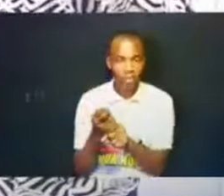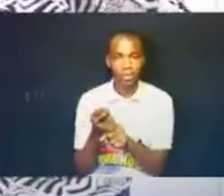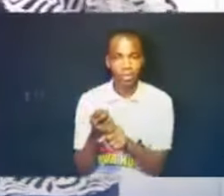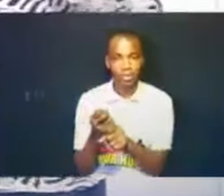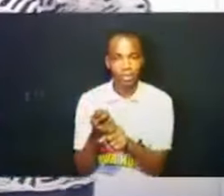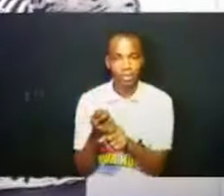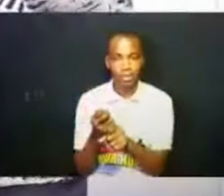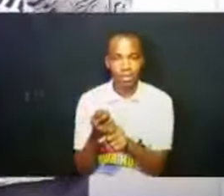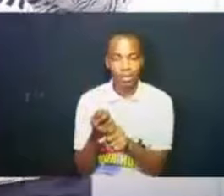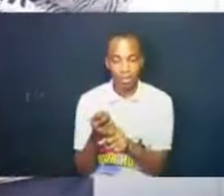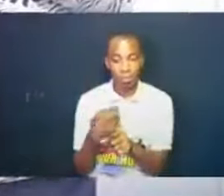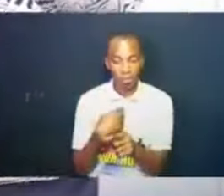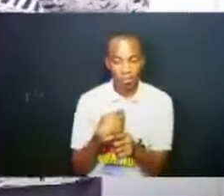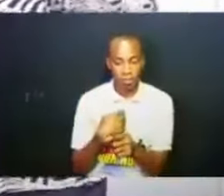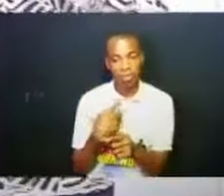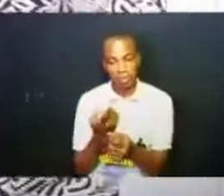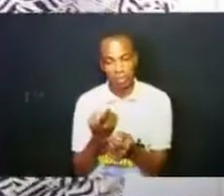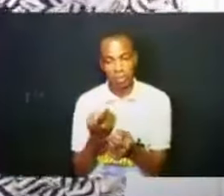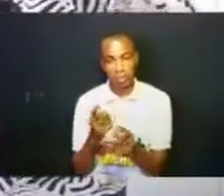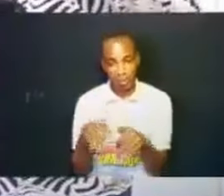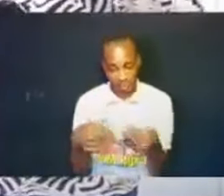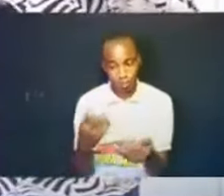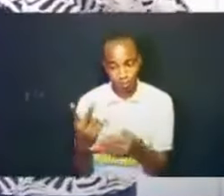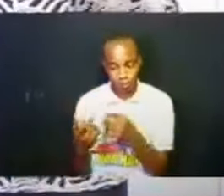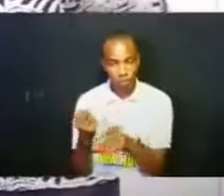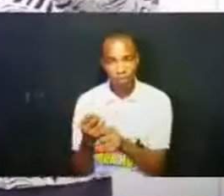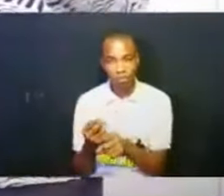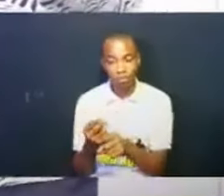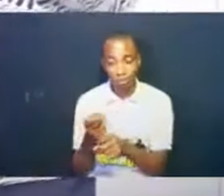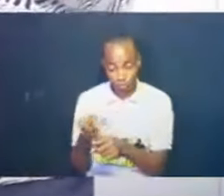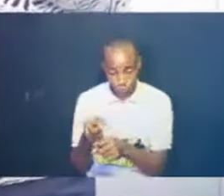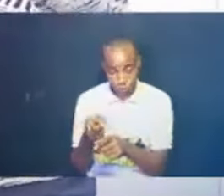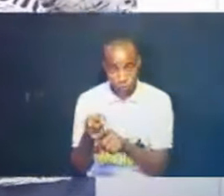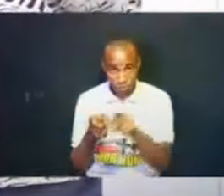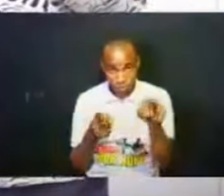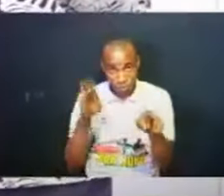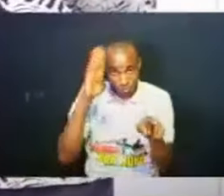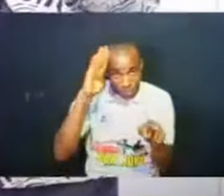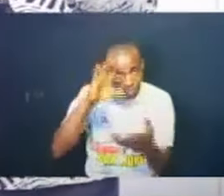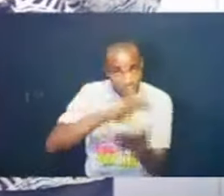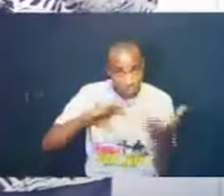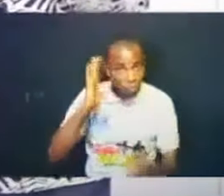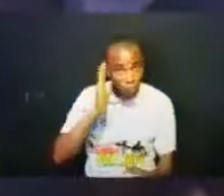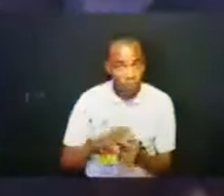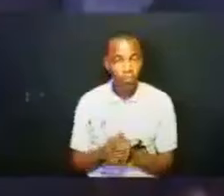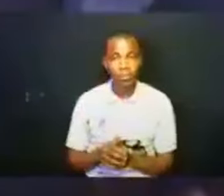pe. I'll give you 2 years. If you mean no pet, you'll be confused. Yeah. Why do you need to